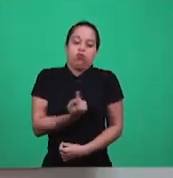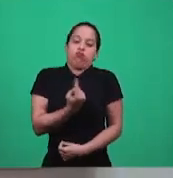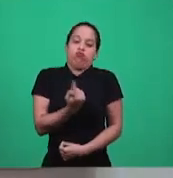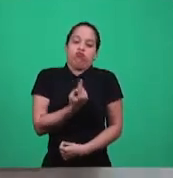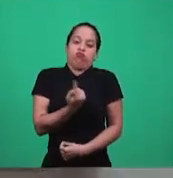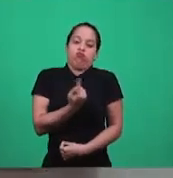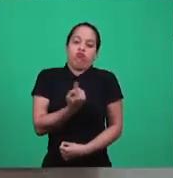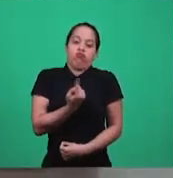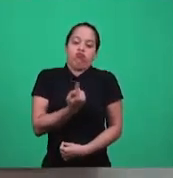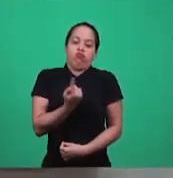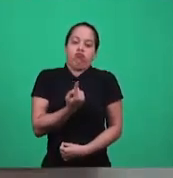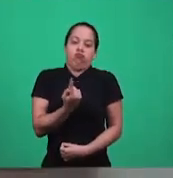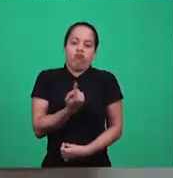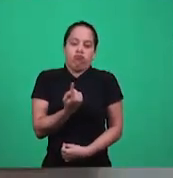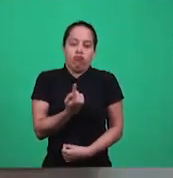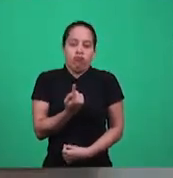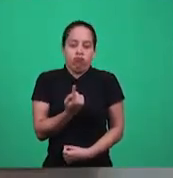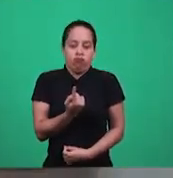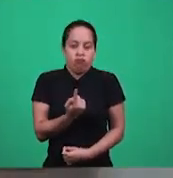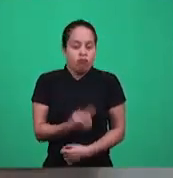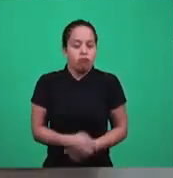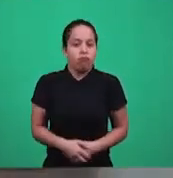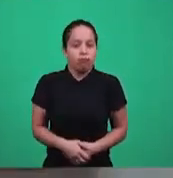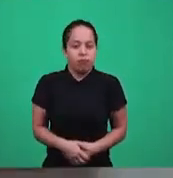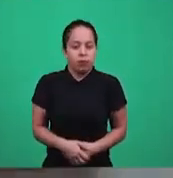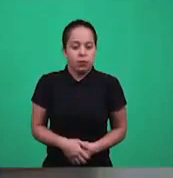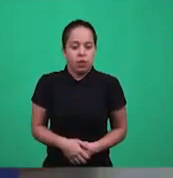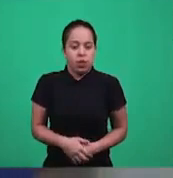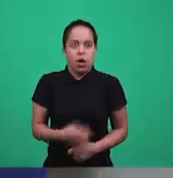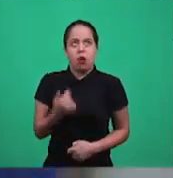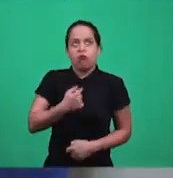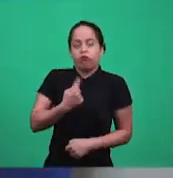was stuck in his way of serving God.